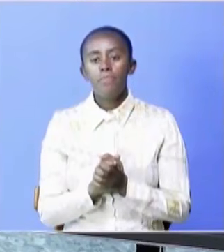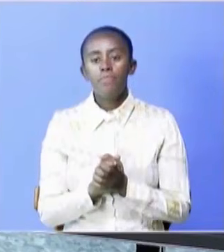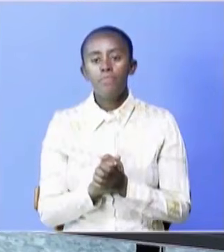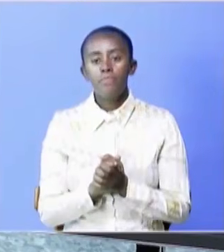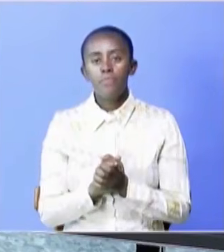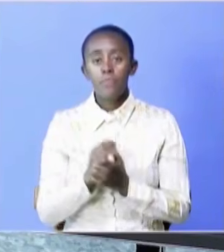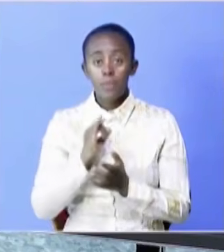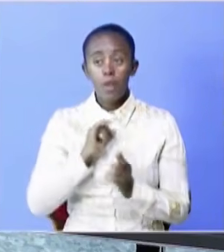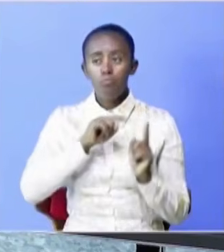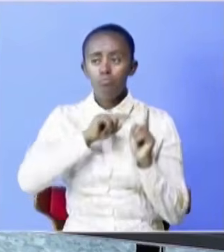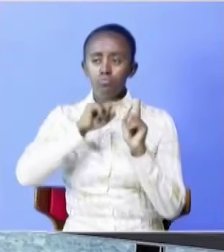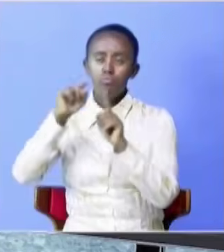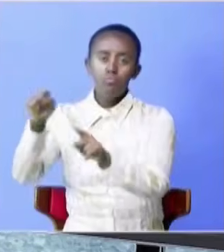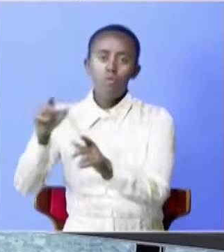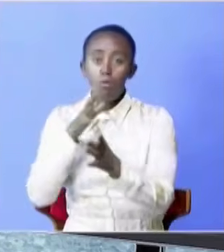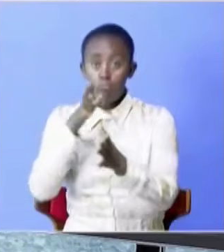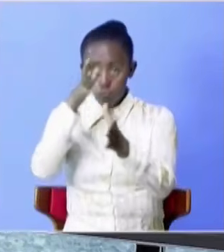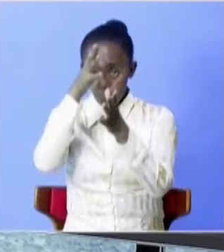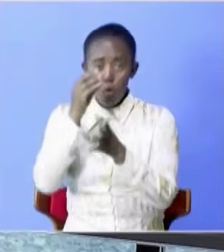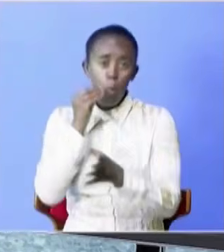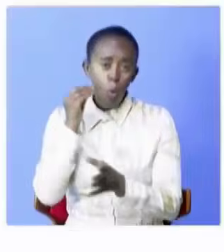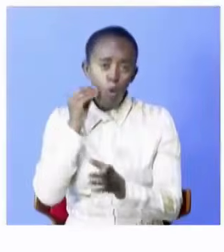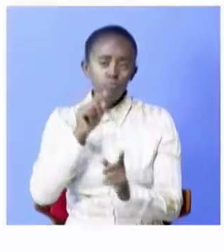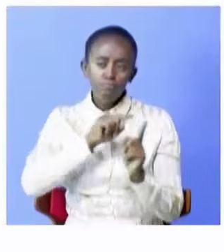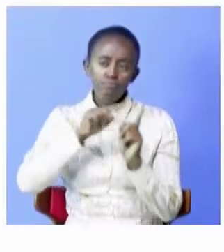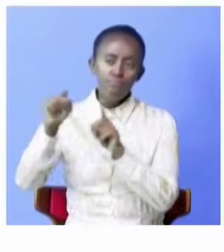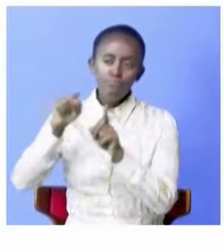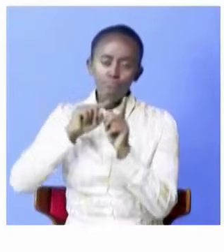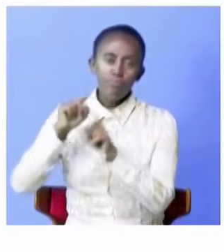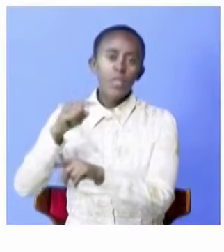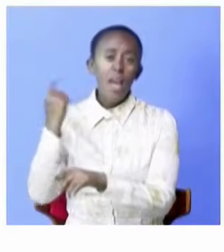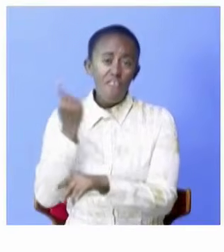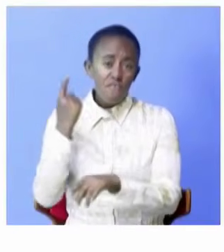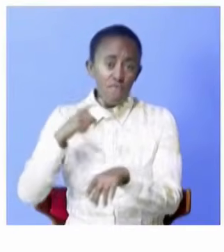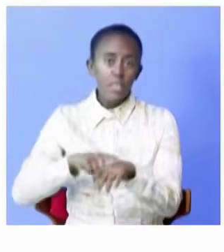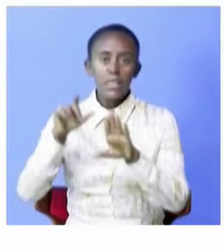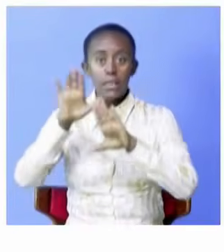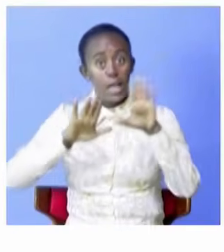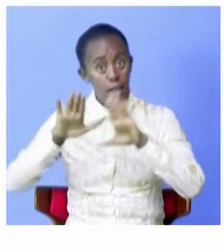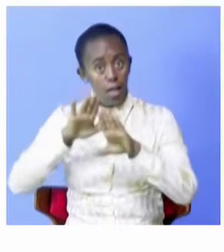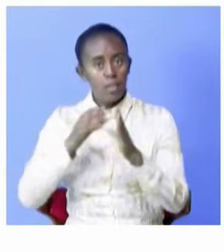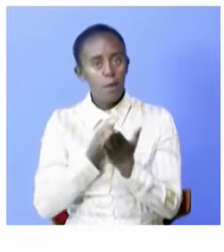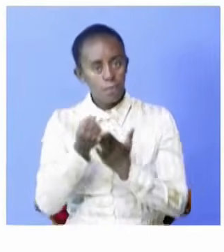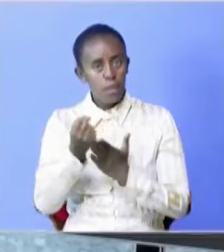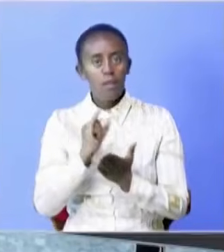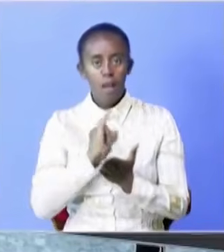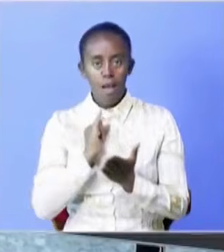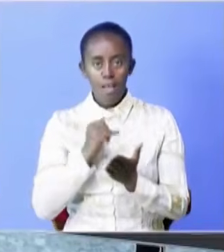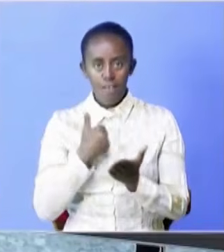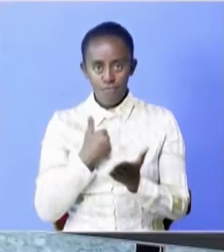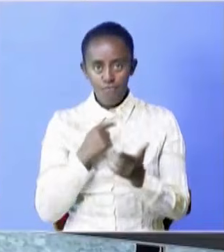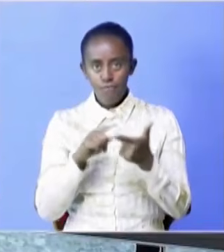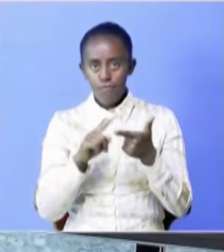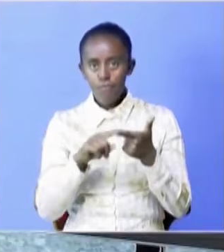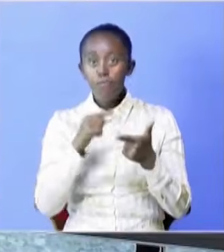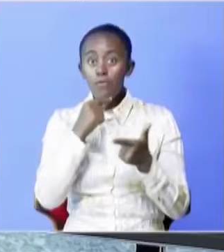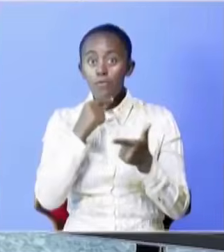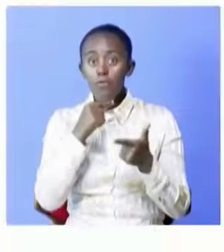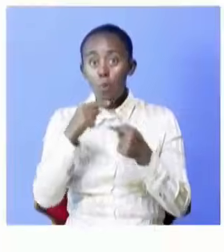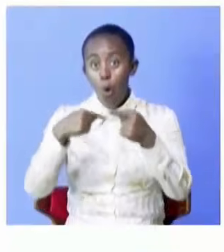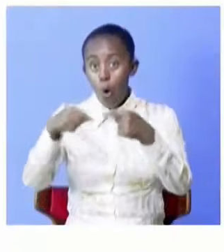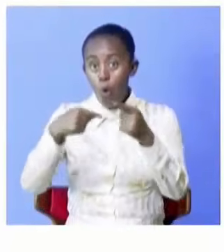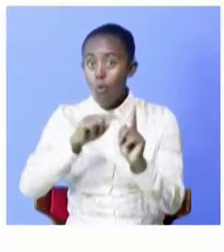I go to my grandparents' house every Sunday. We have our subject, go I, and we